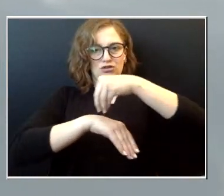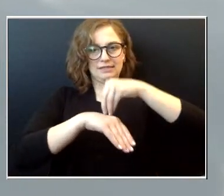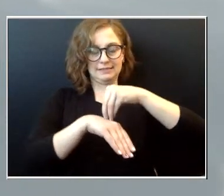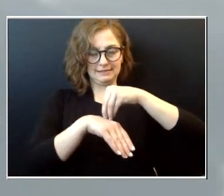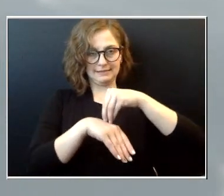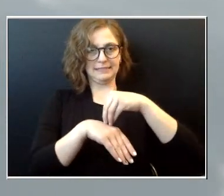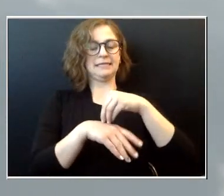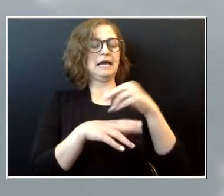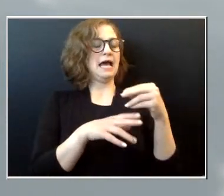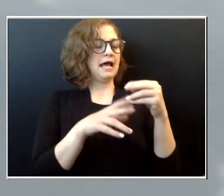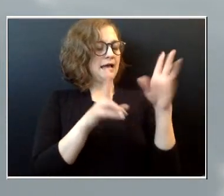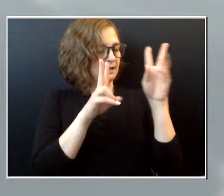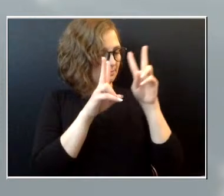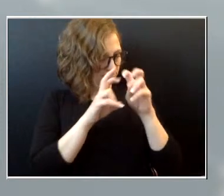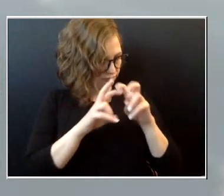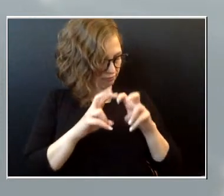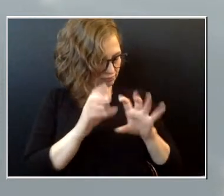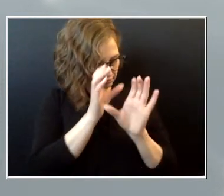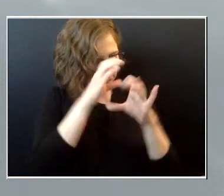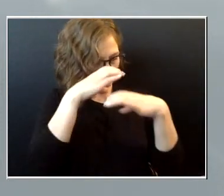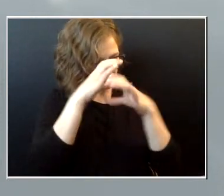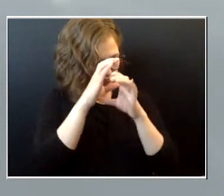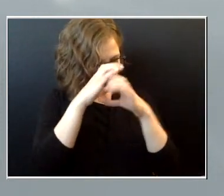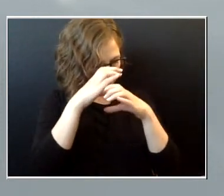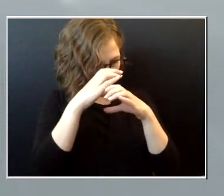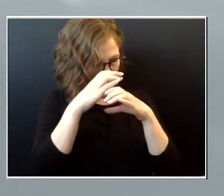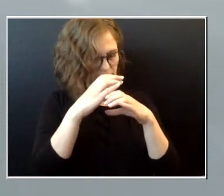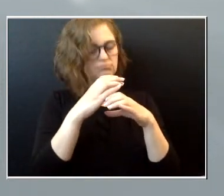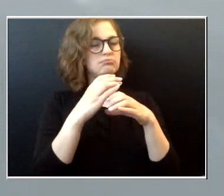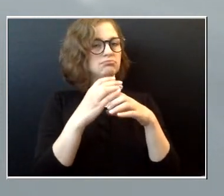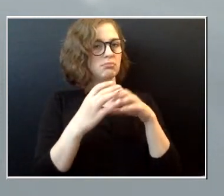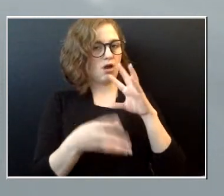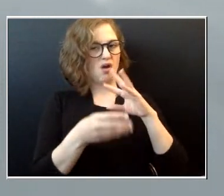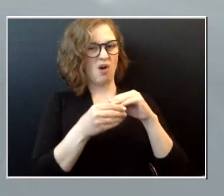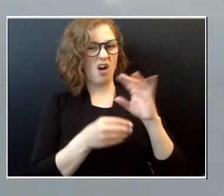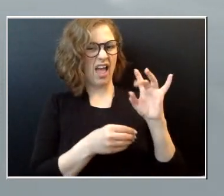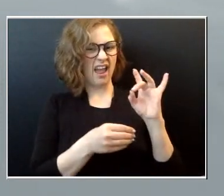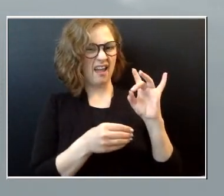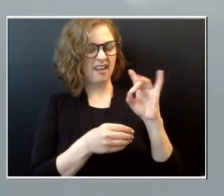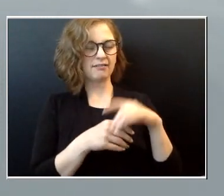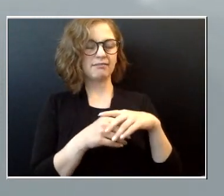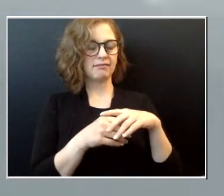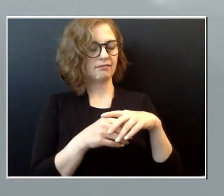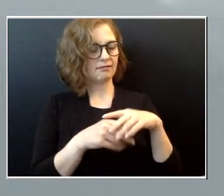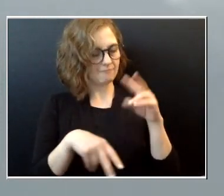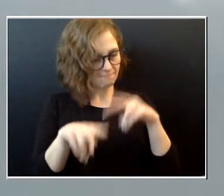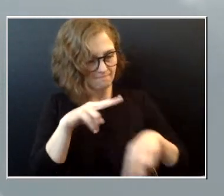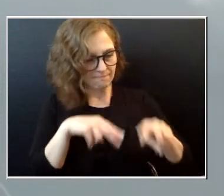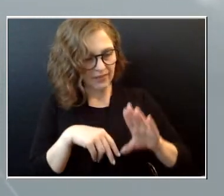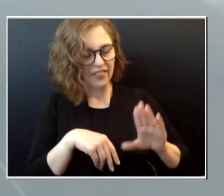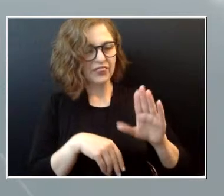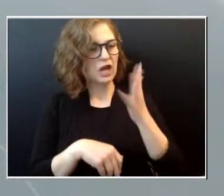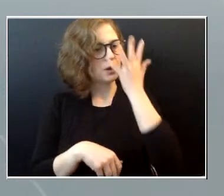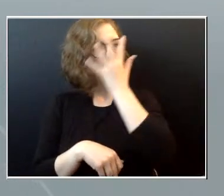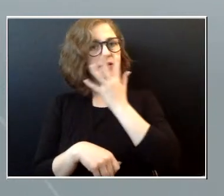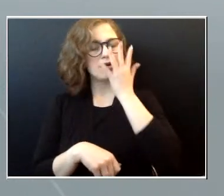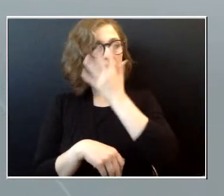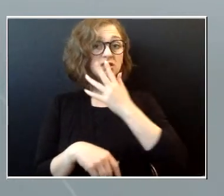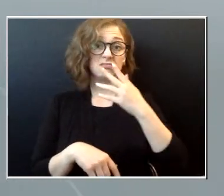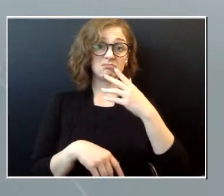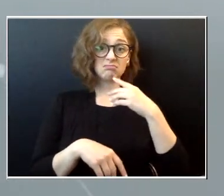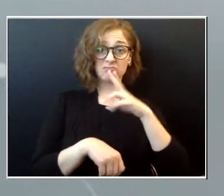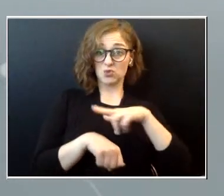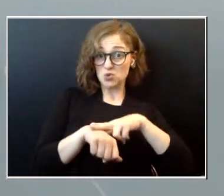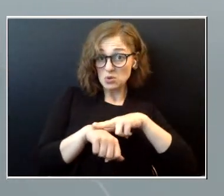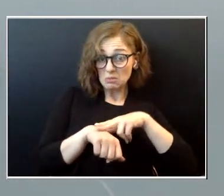at them under the microscope. Just look at what their appearance. Are they fairly normal? Are they